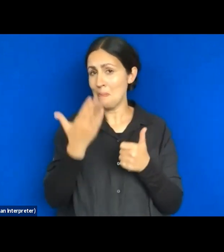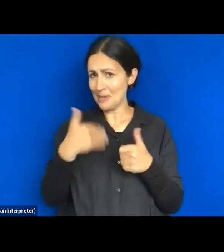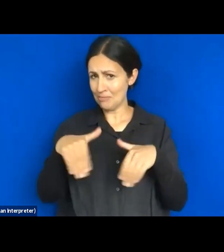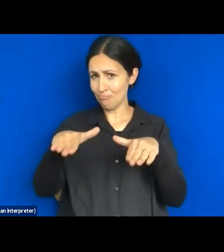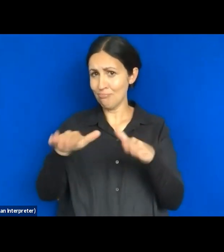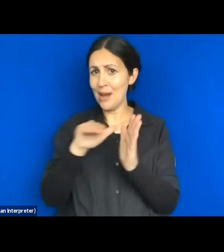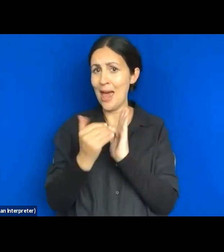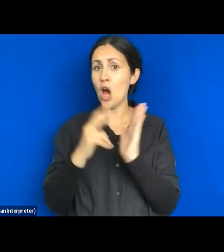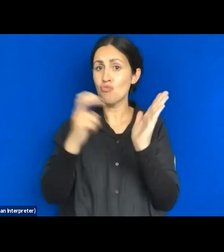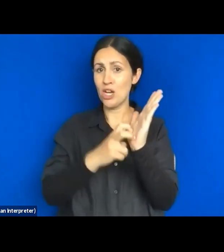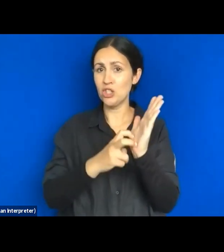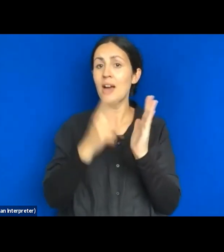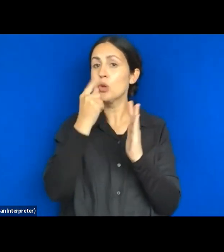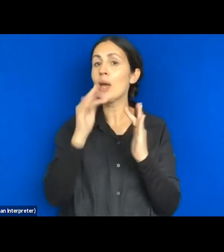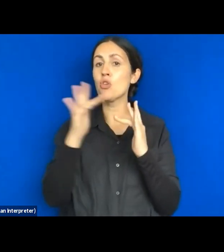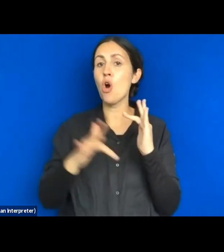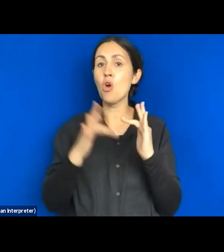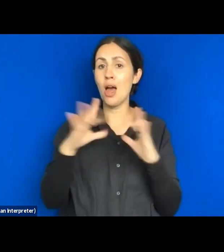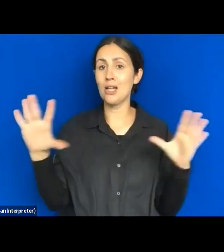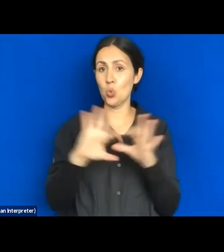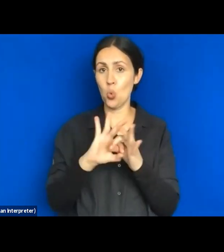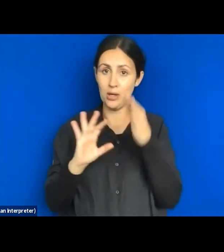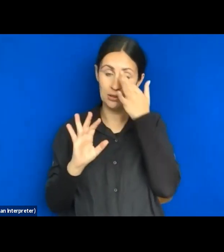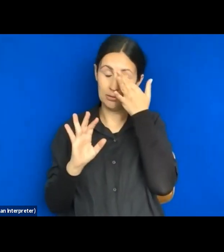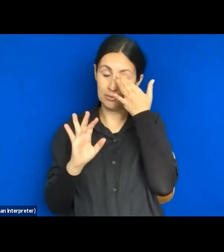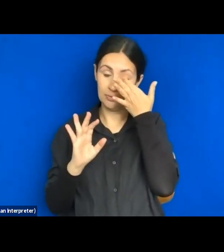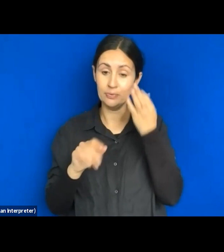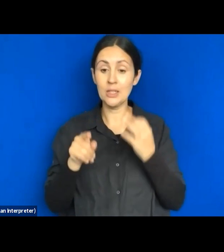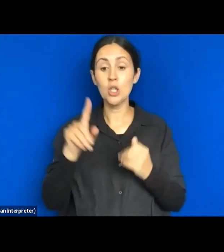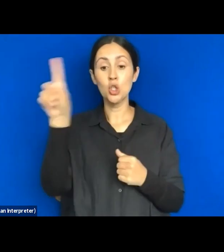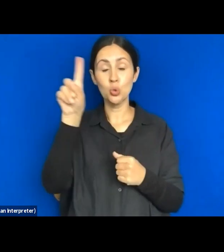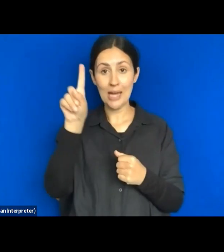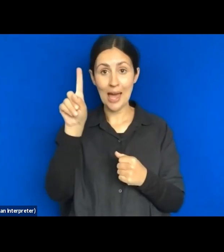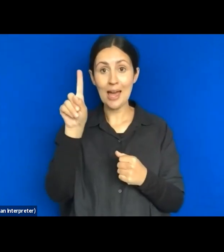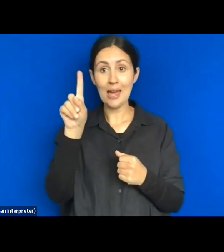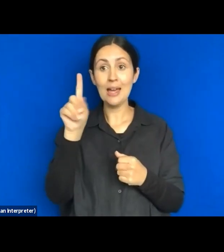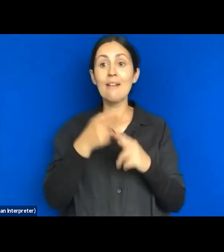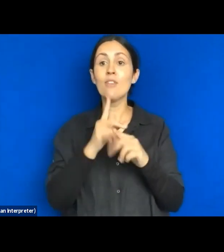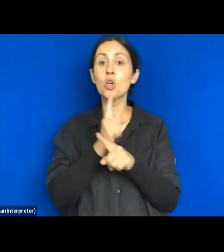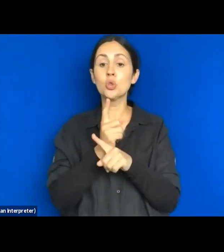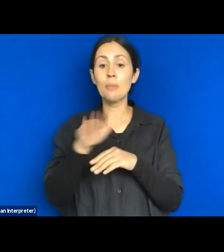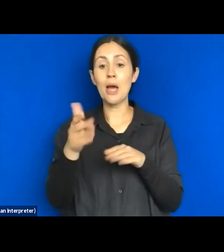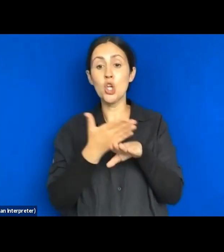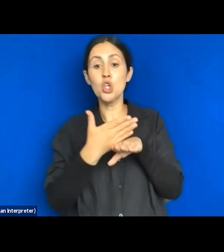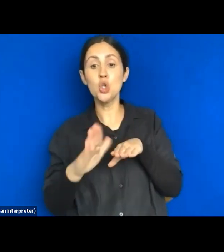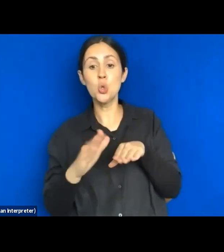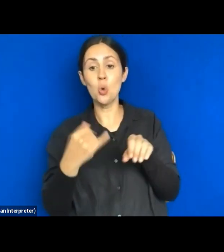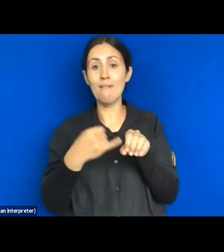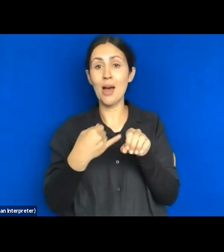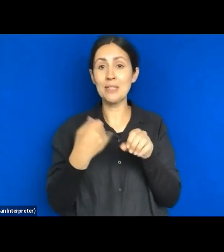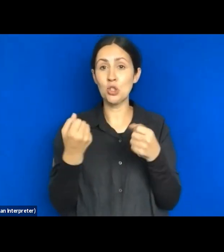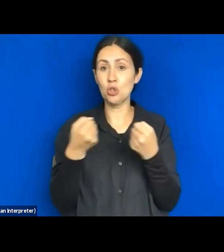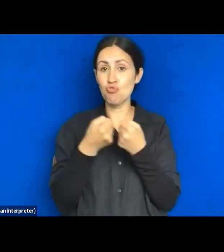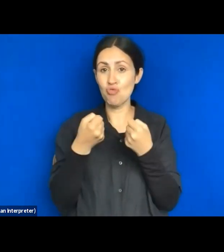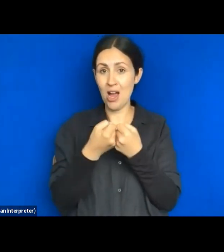and register online for those sessions. The sessions today is emerging pharmaceutical drugs, including